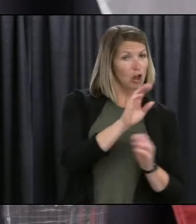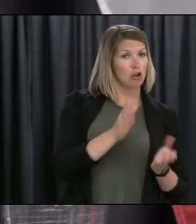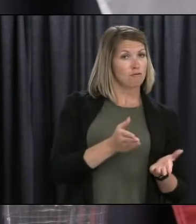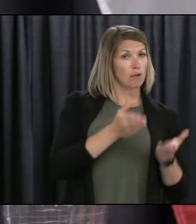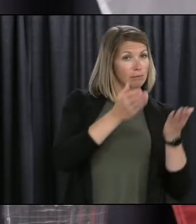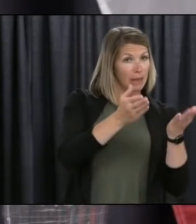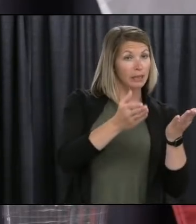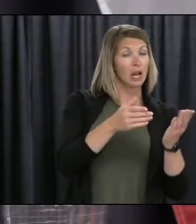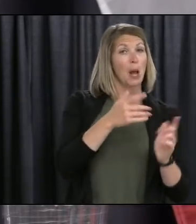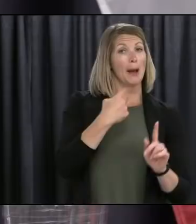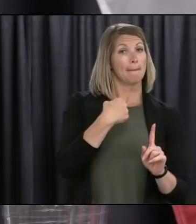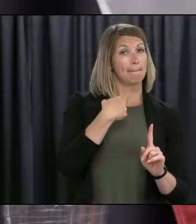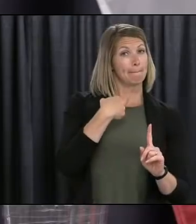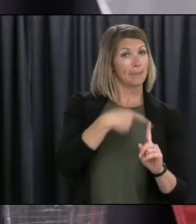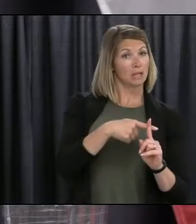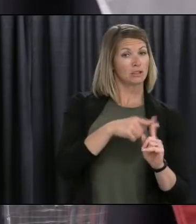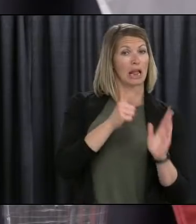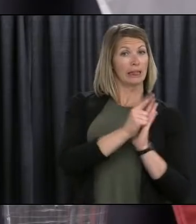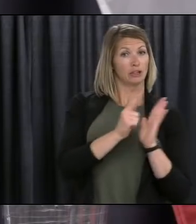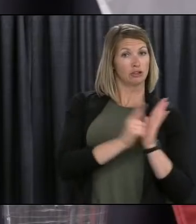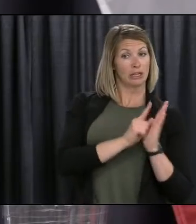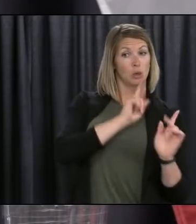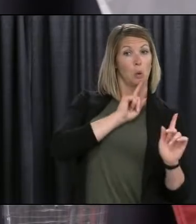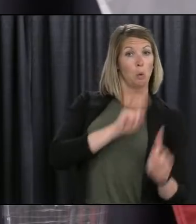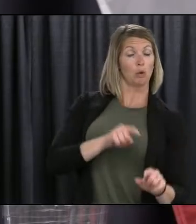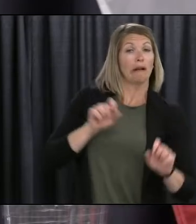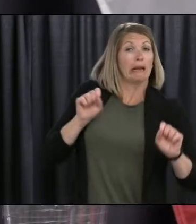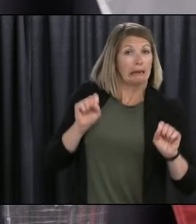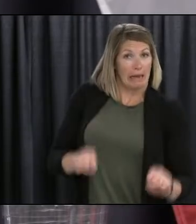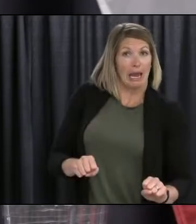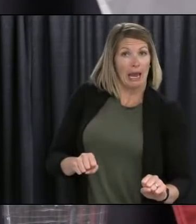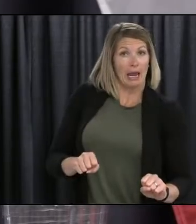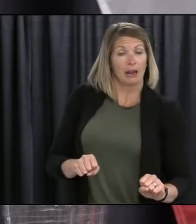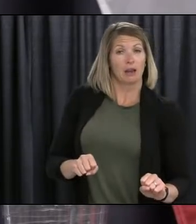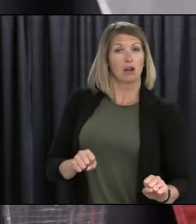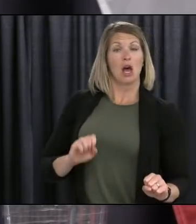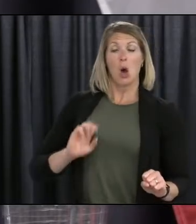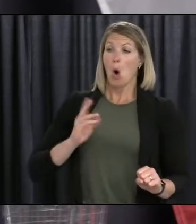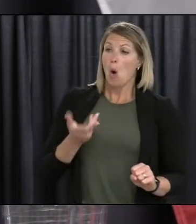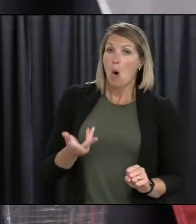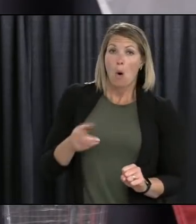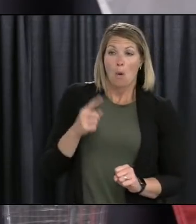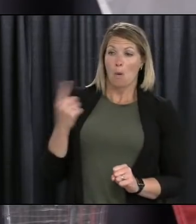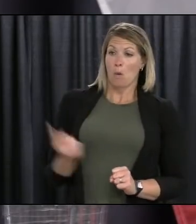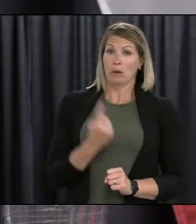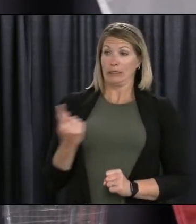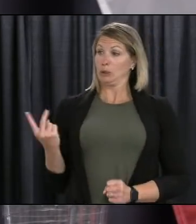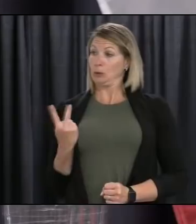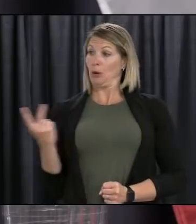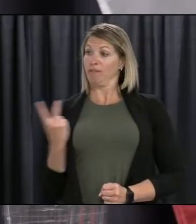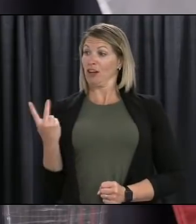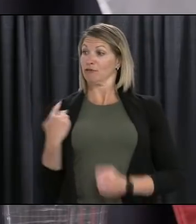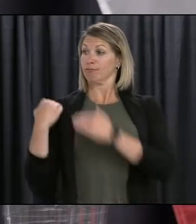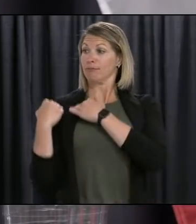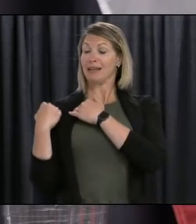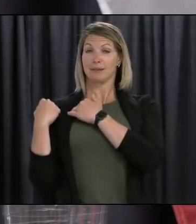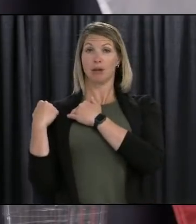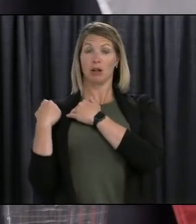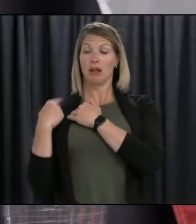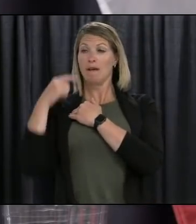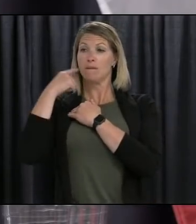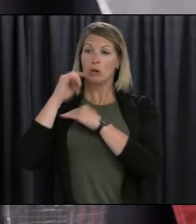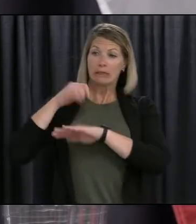state of emergency. But everybody has a part to play. It's not something we can mandate from here. There is a role